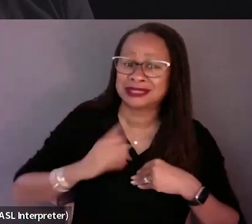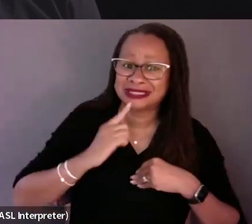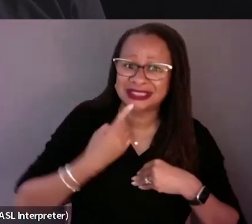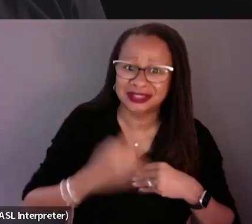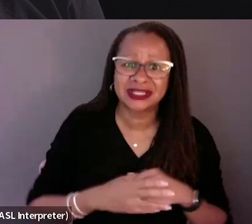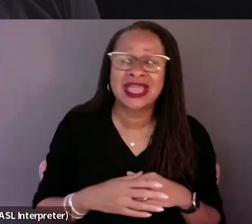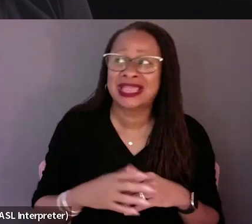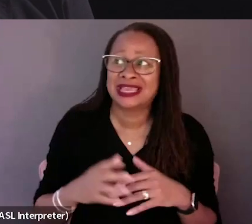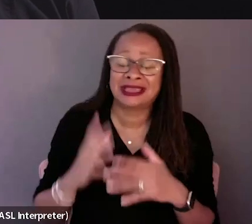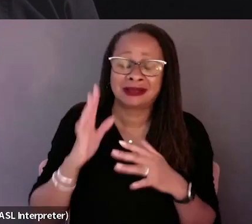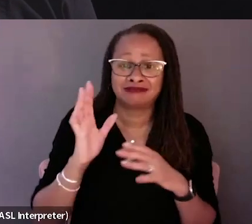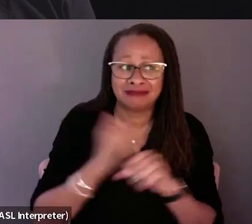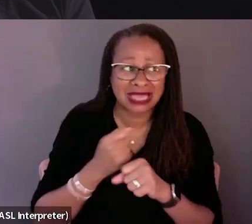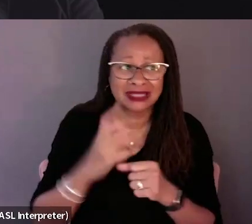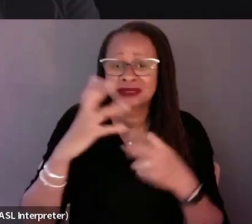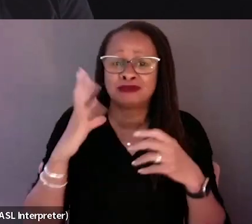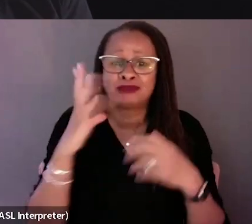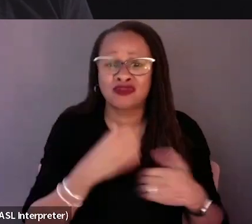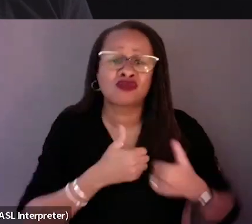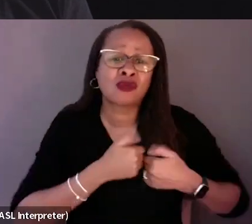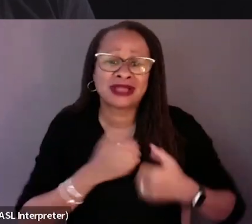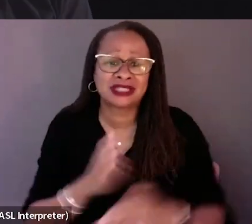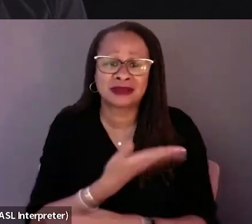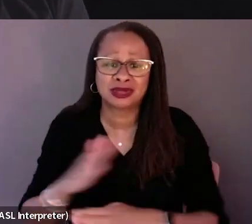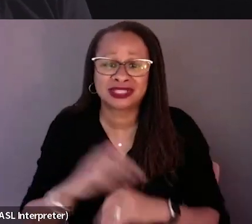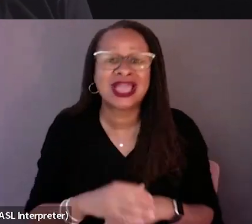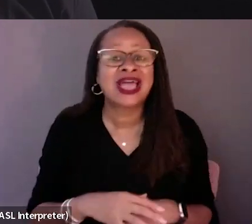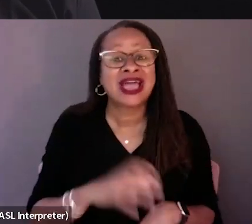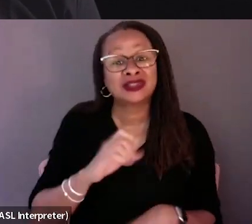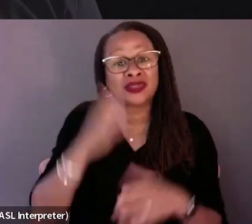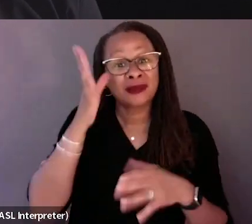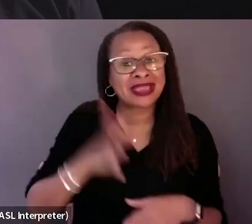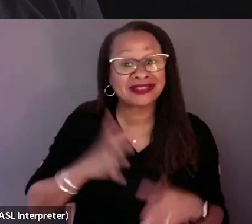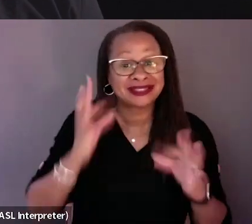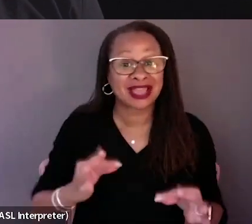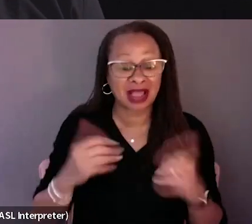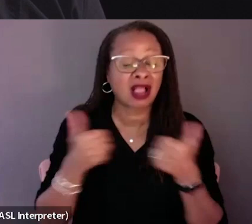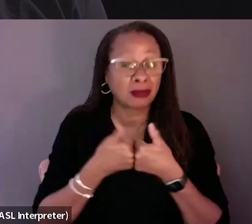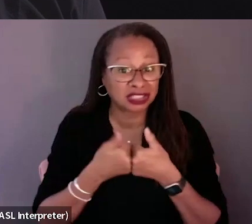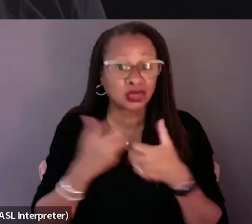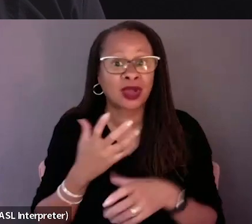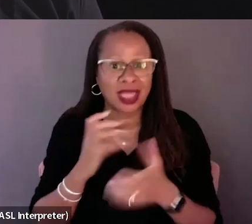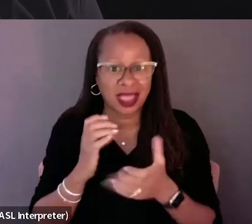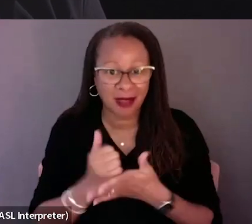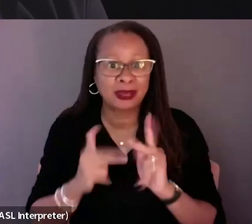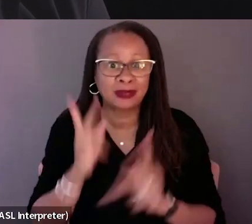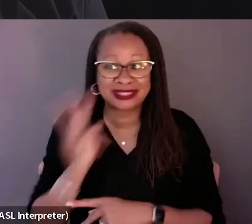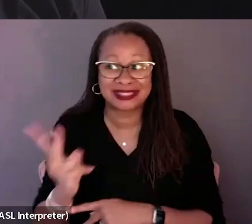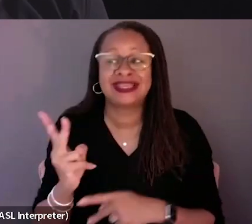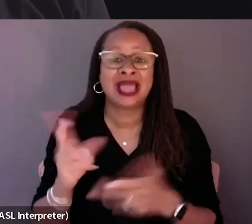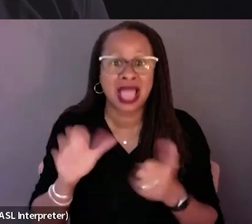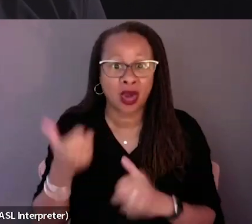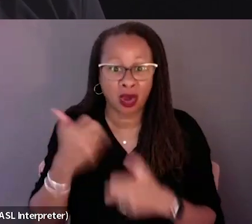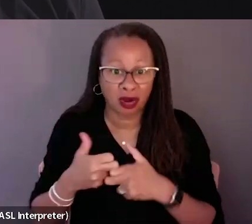and he seized on this idea of, a competition, that'll get people into it. We see Michele in